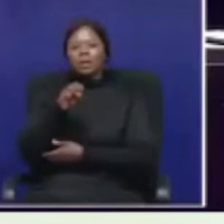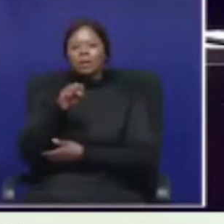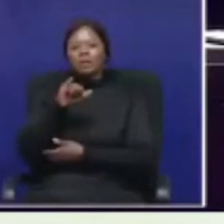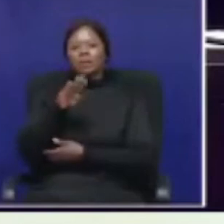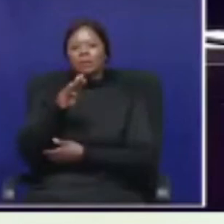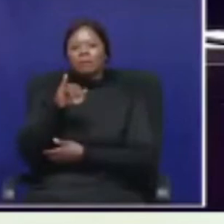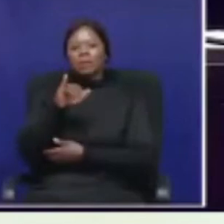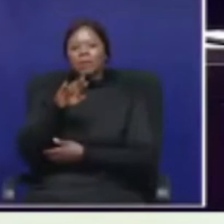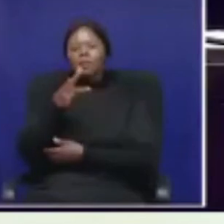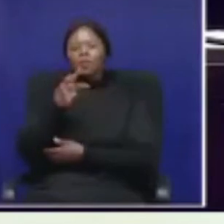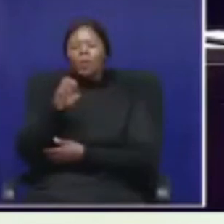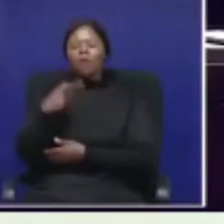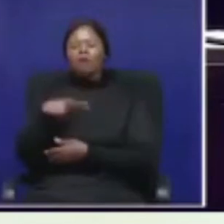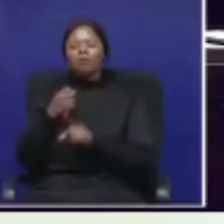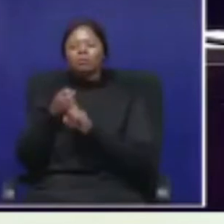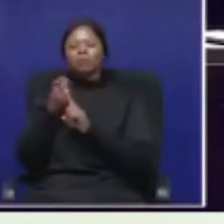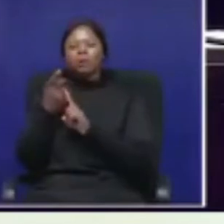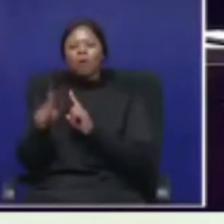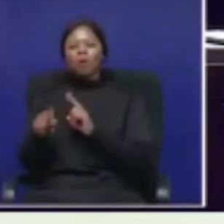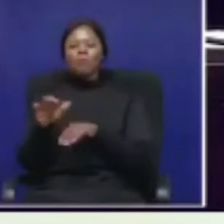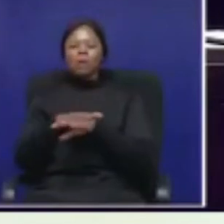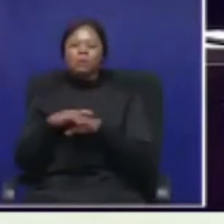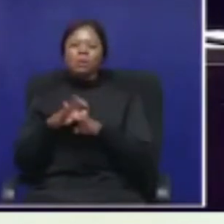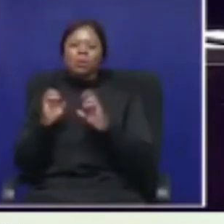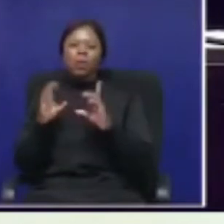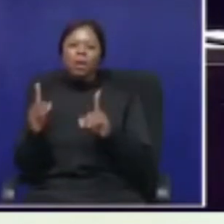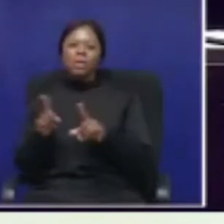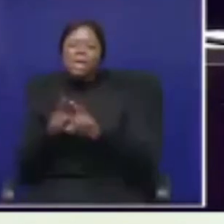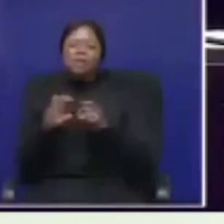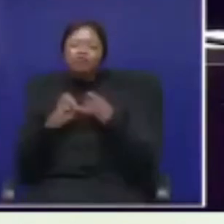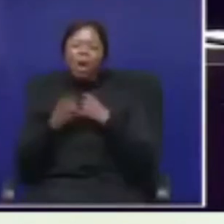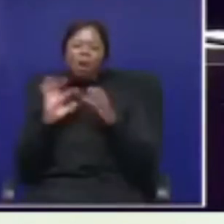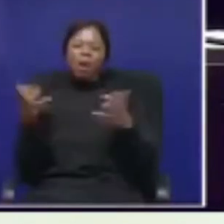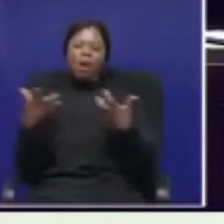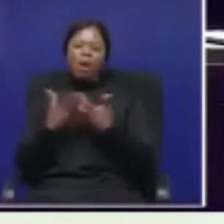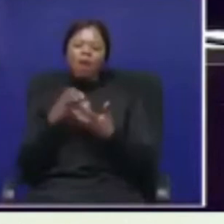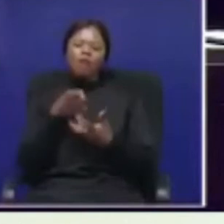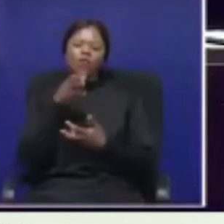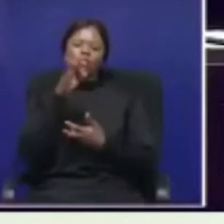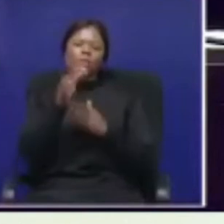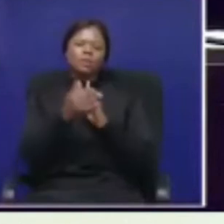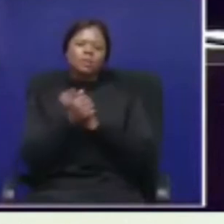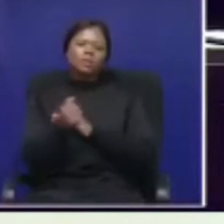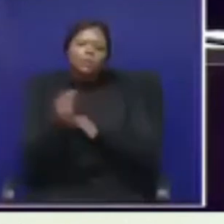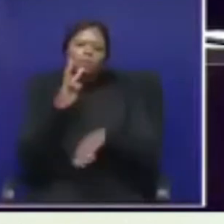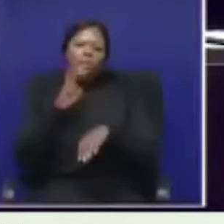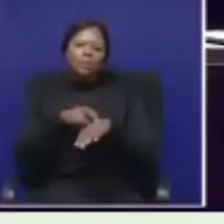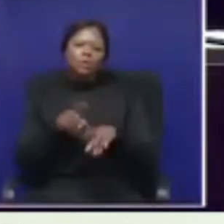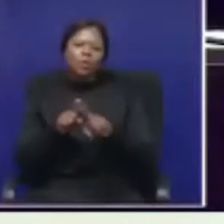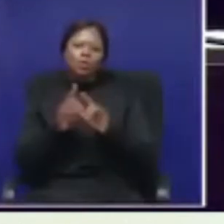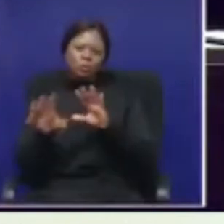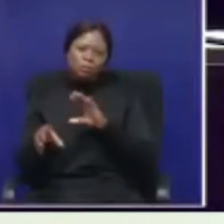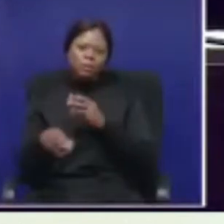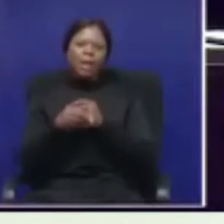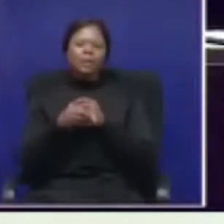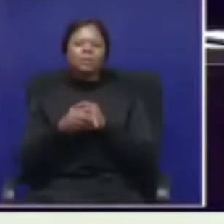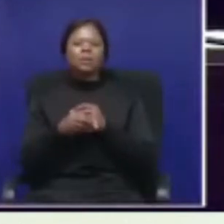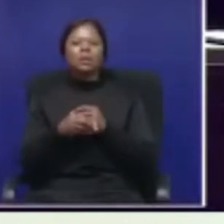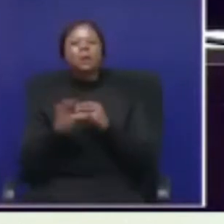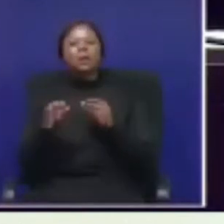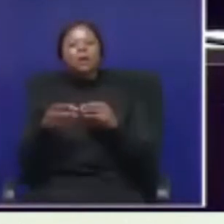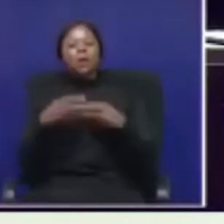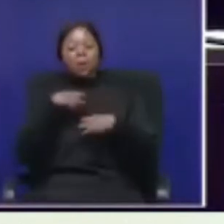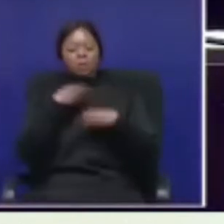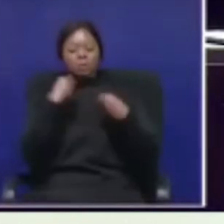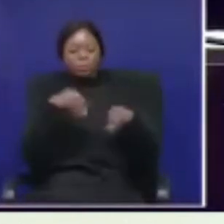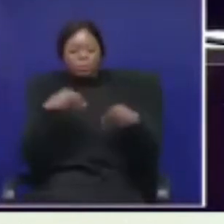vital reforms in basic education, trying to align it with future skills needs and embedding digital and entrepreneurial literacy.